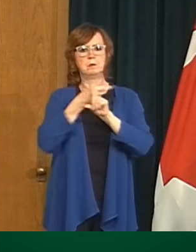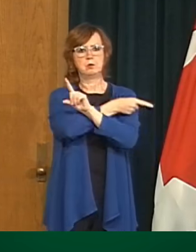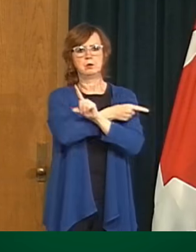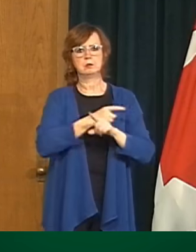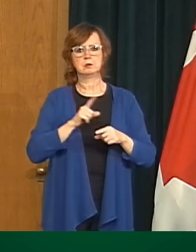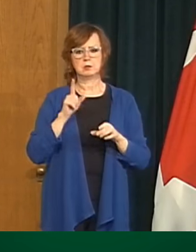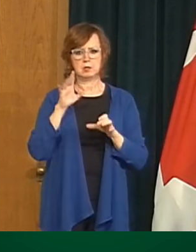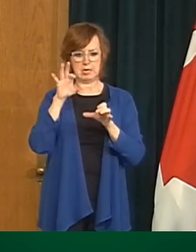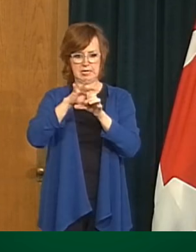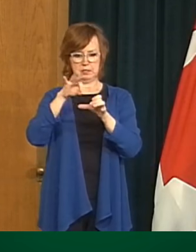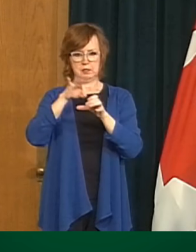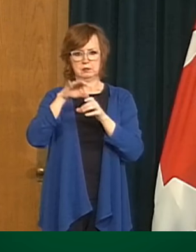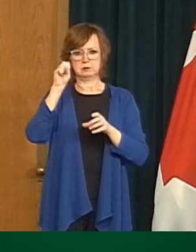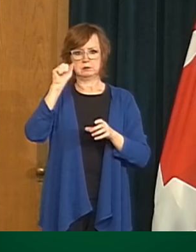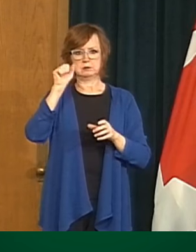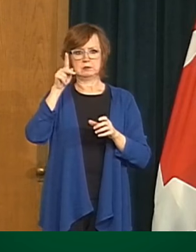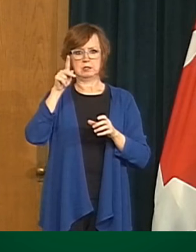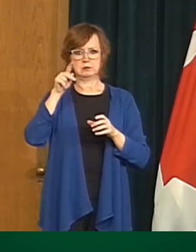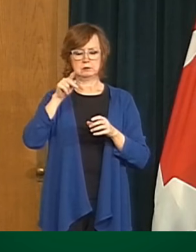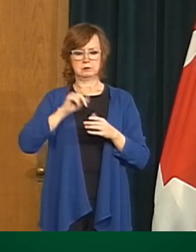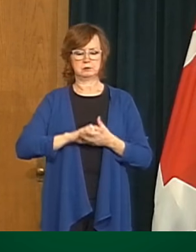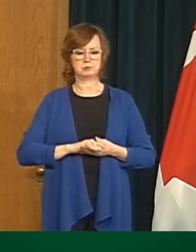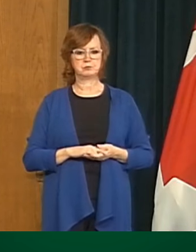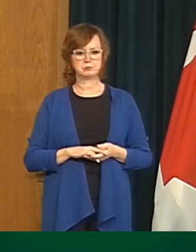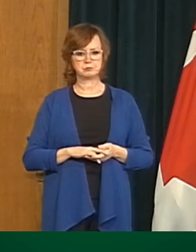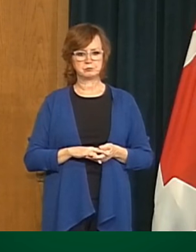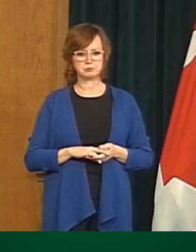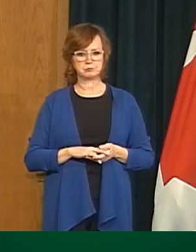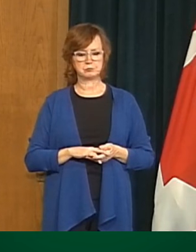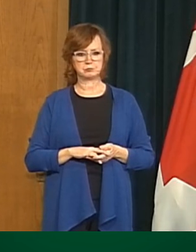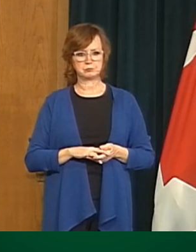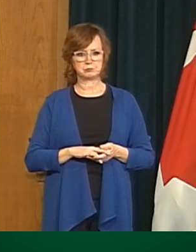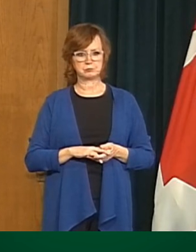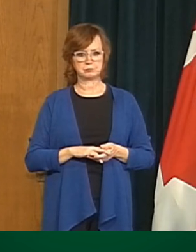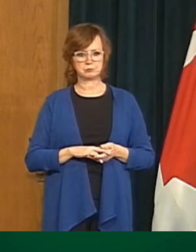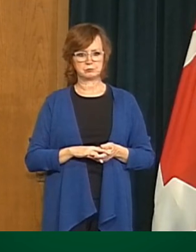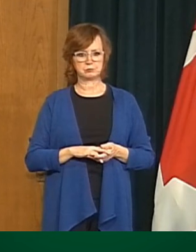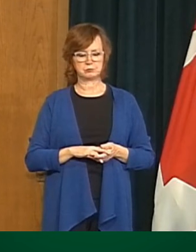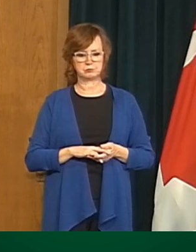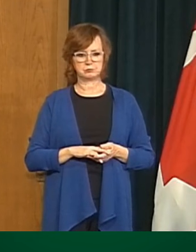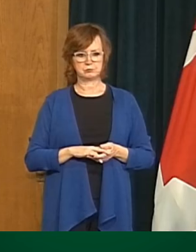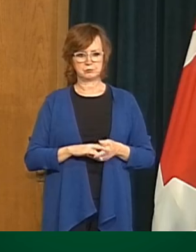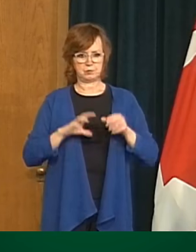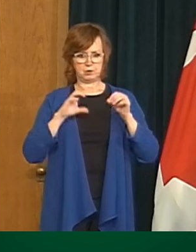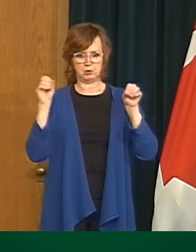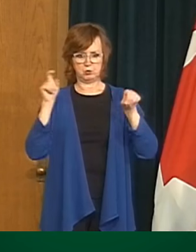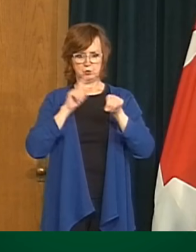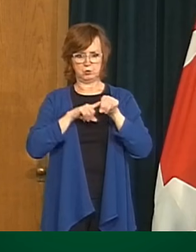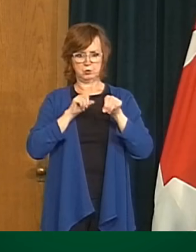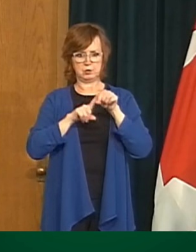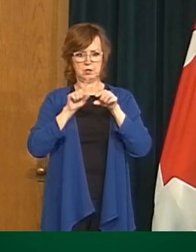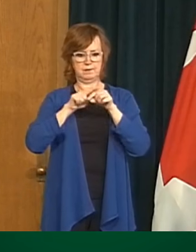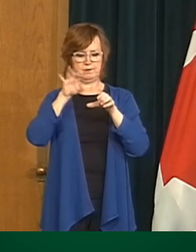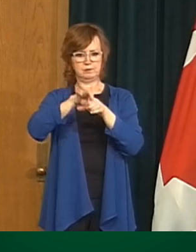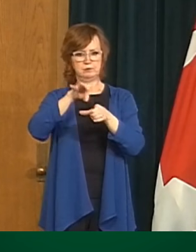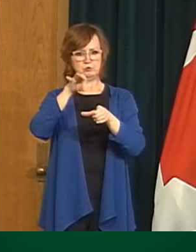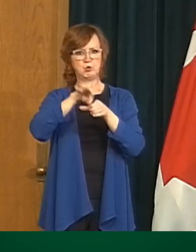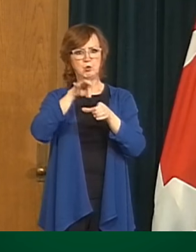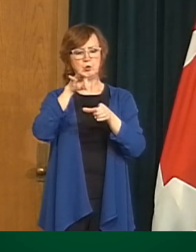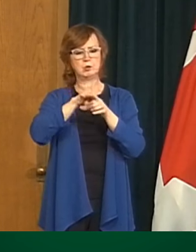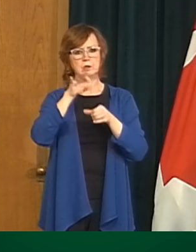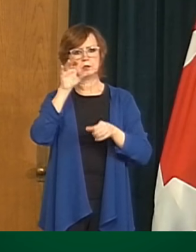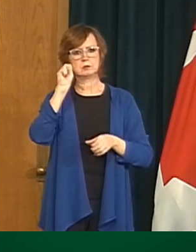to modernize and go to an online ballot because they just don't have time for that.